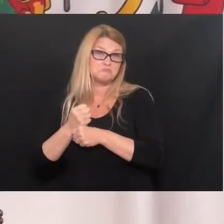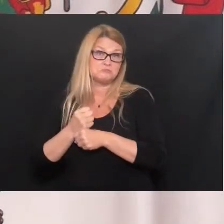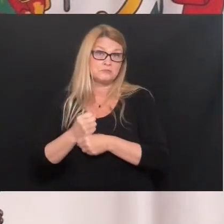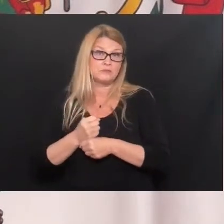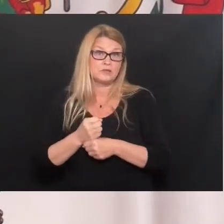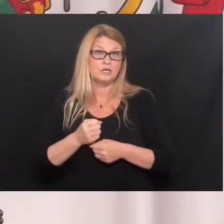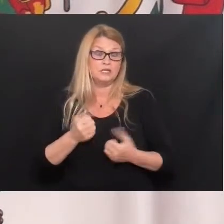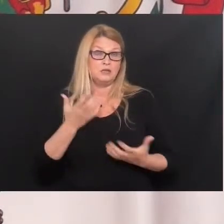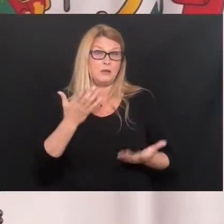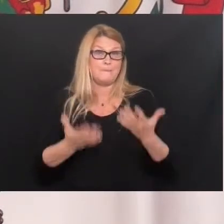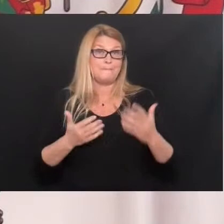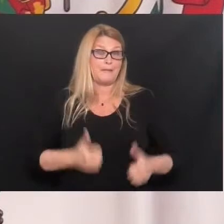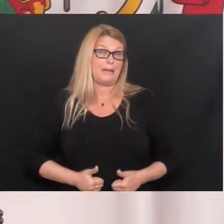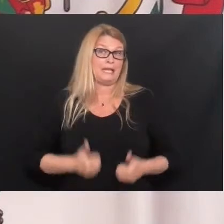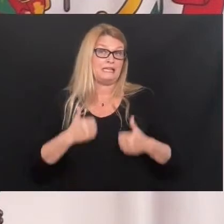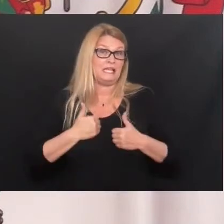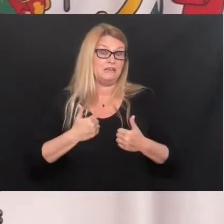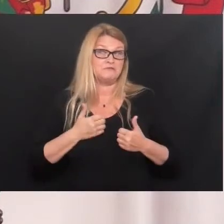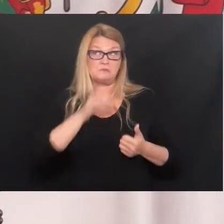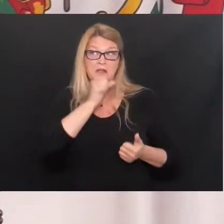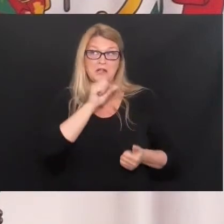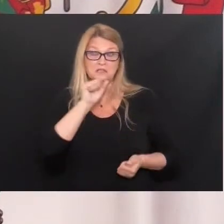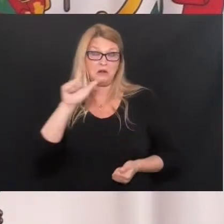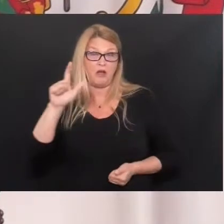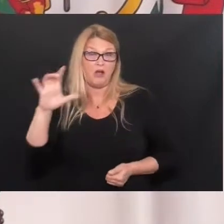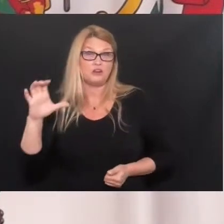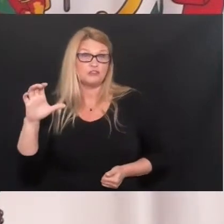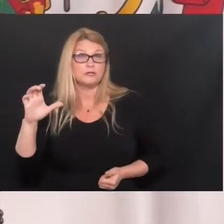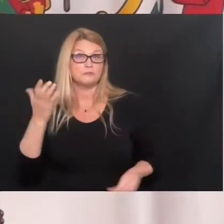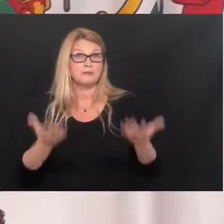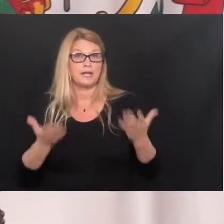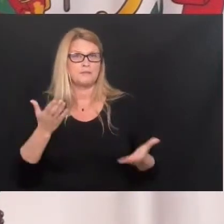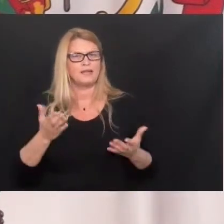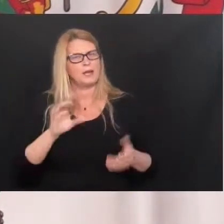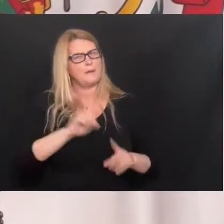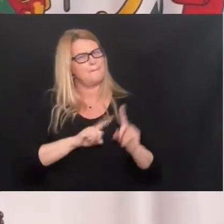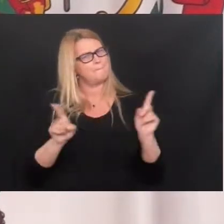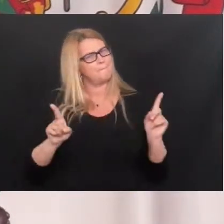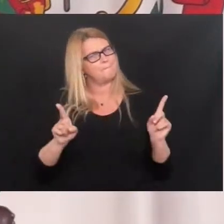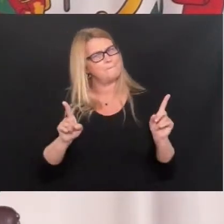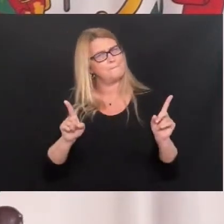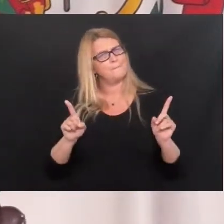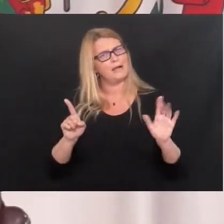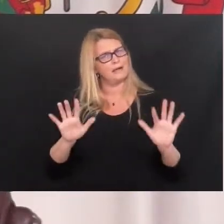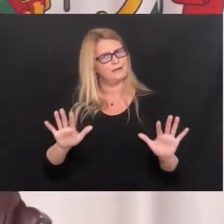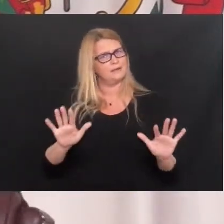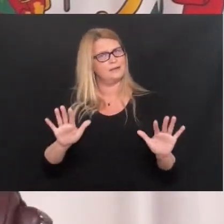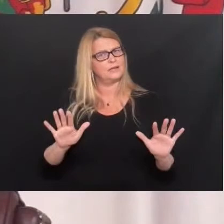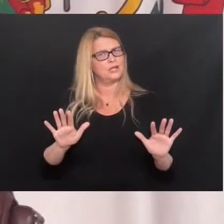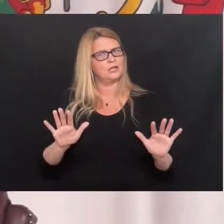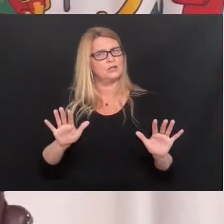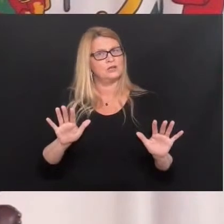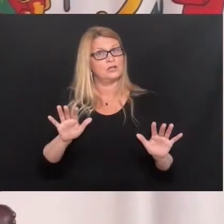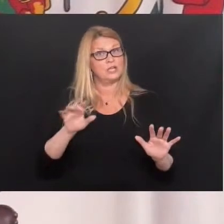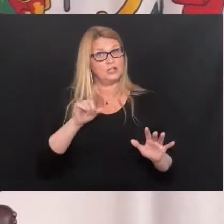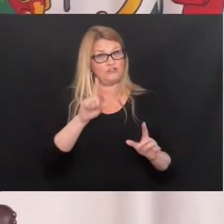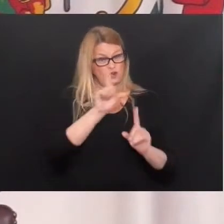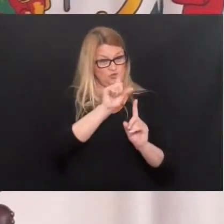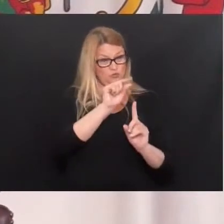real shot maybe at living to be 100 years old. Well, just think about it. If you were